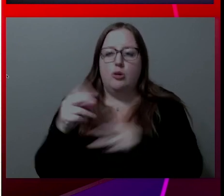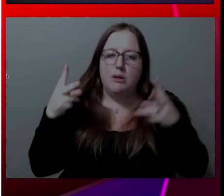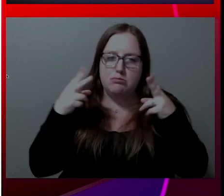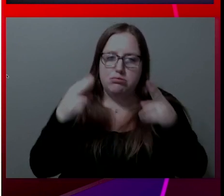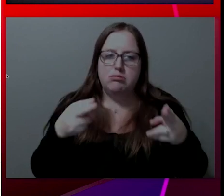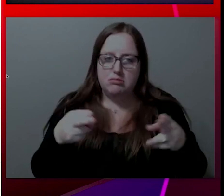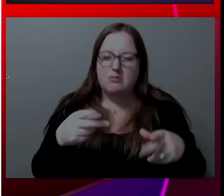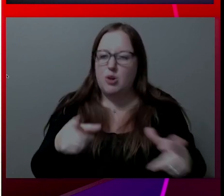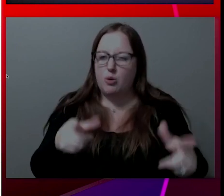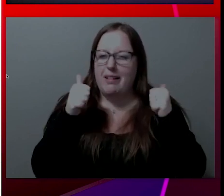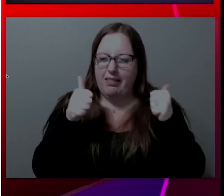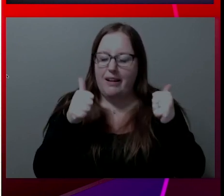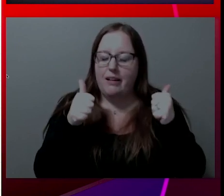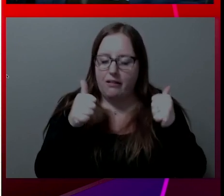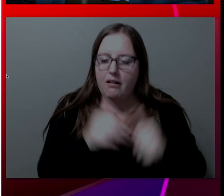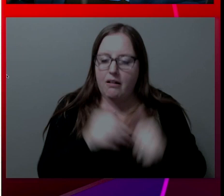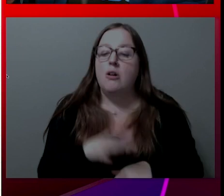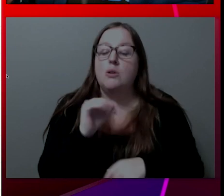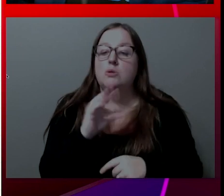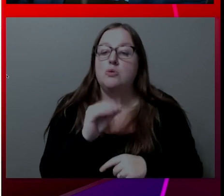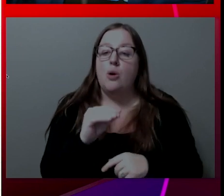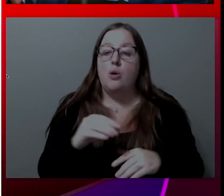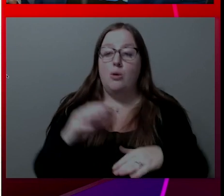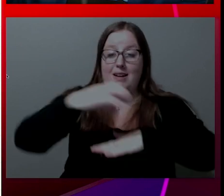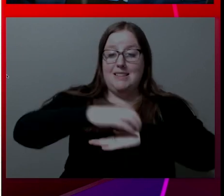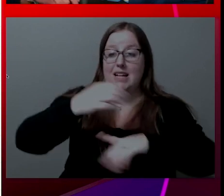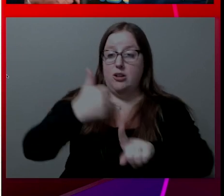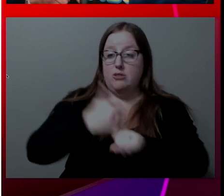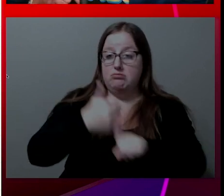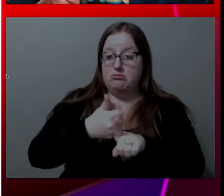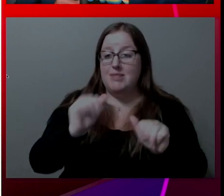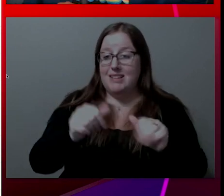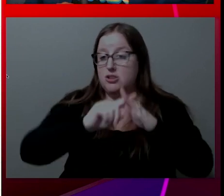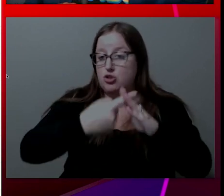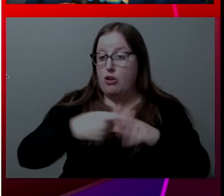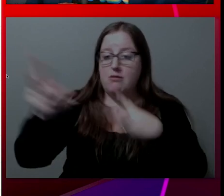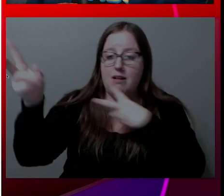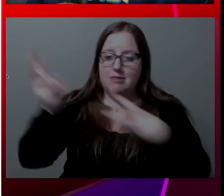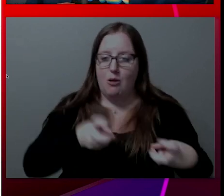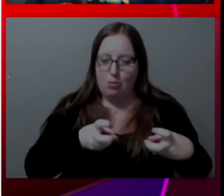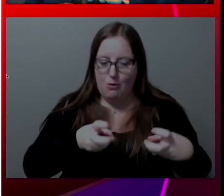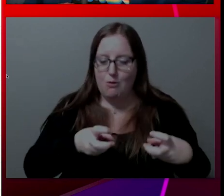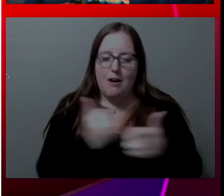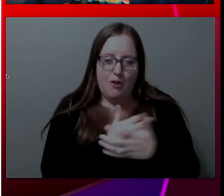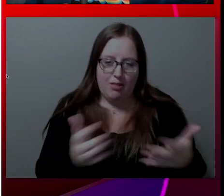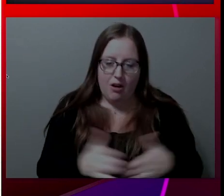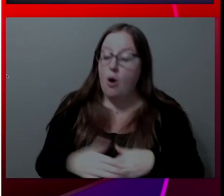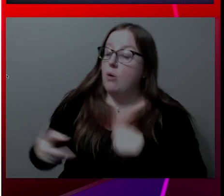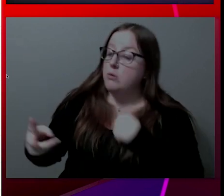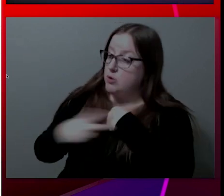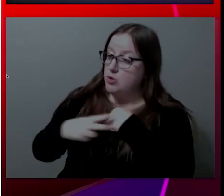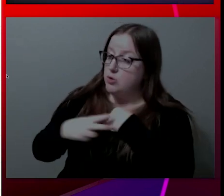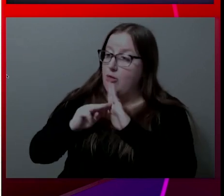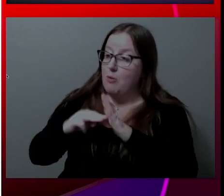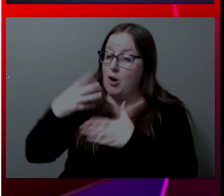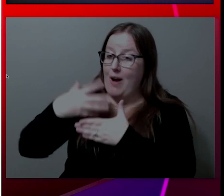Yes. And so the container can start, and then it can download and pull in the rest of the stuff. So you're storing the model outside the container, and then when the container